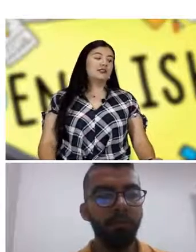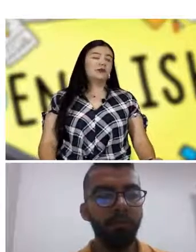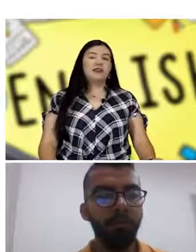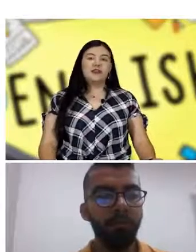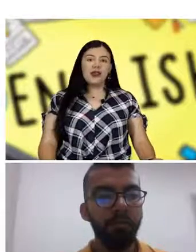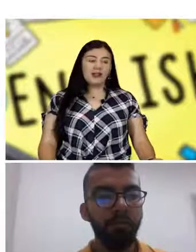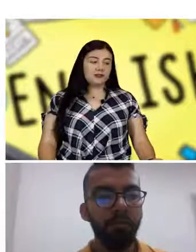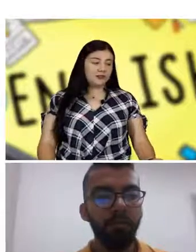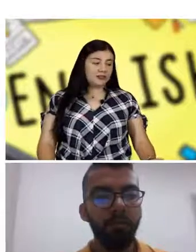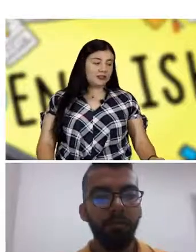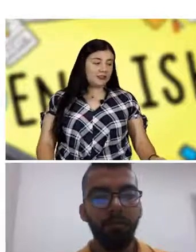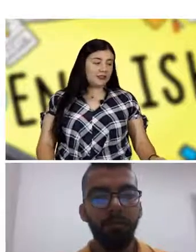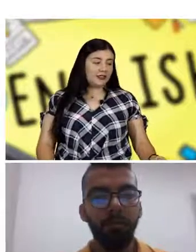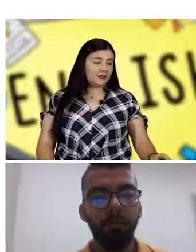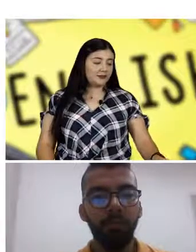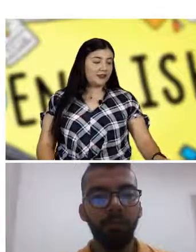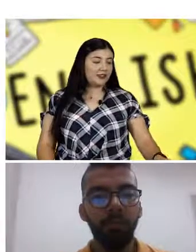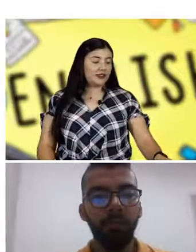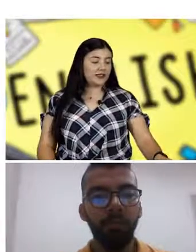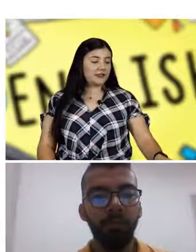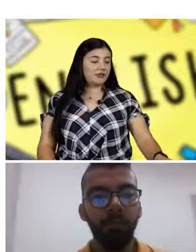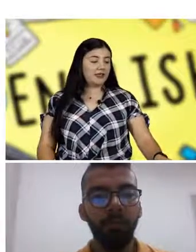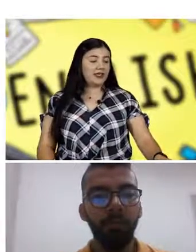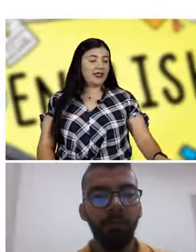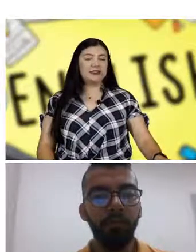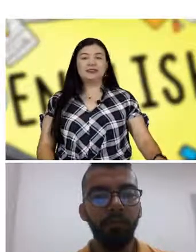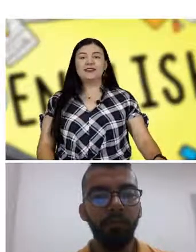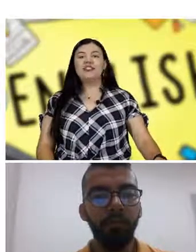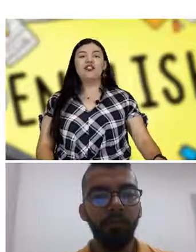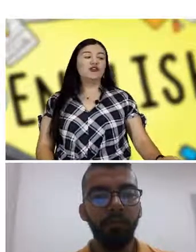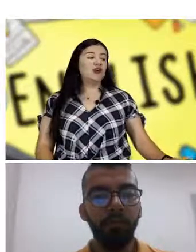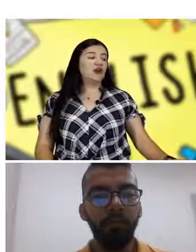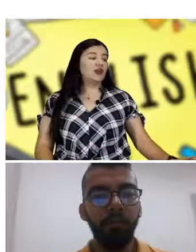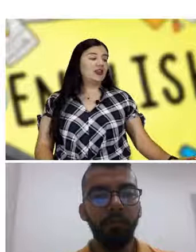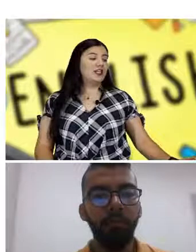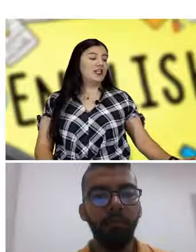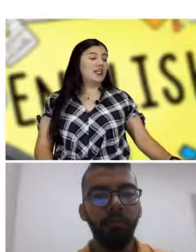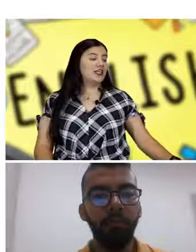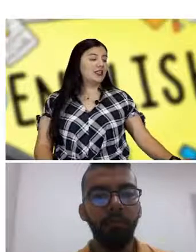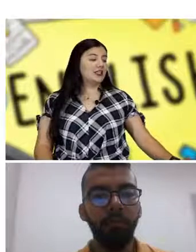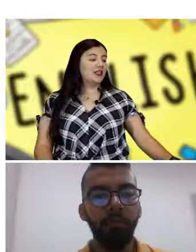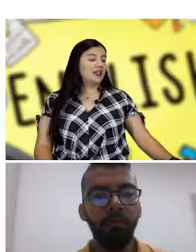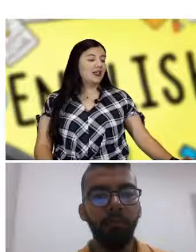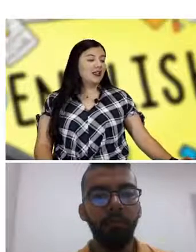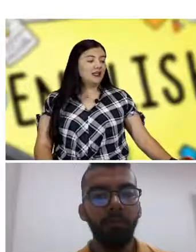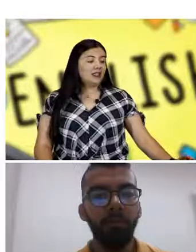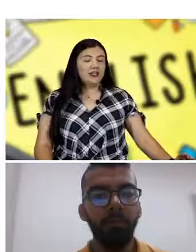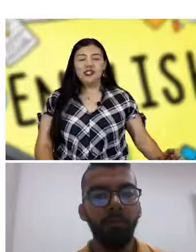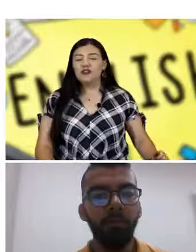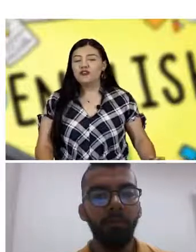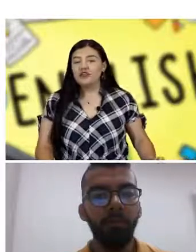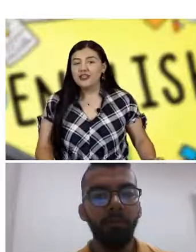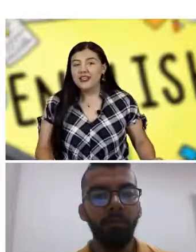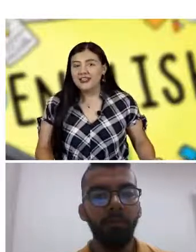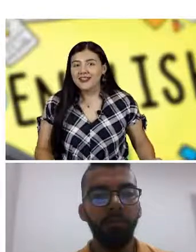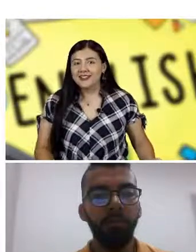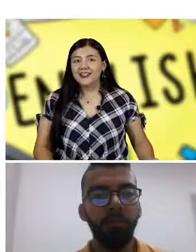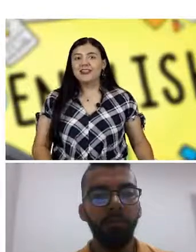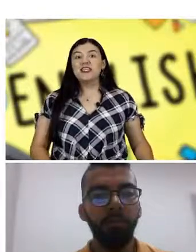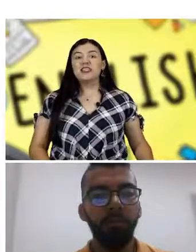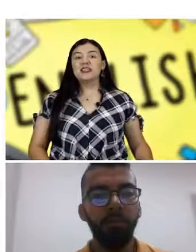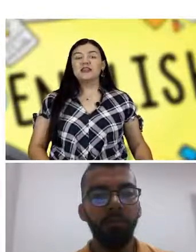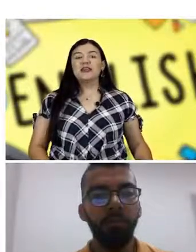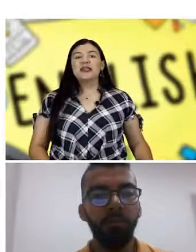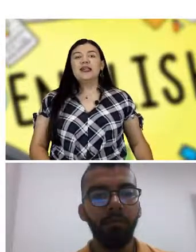Let's continue with the next one, yeah? The next one is your knee. Your knee, it's